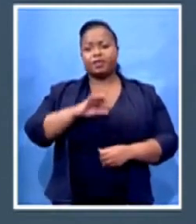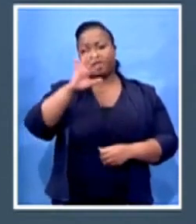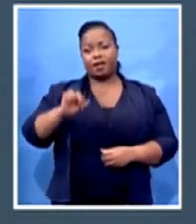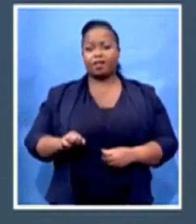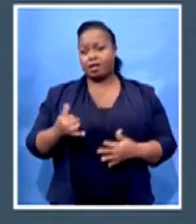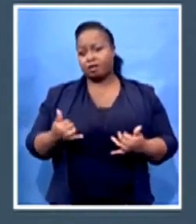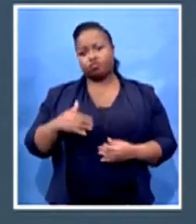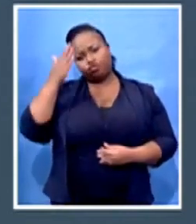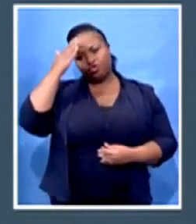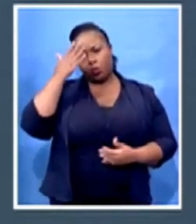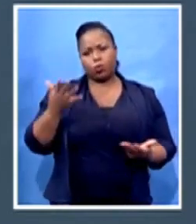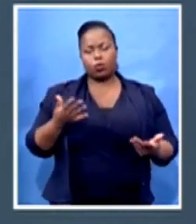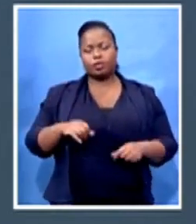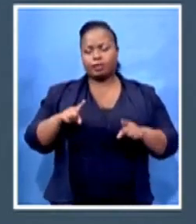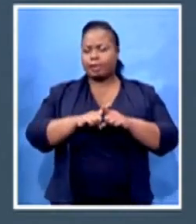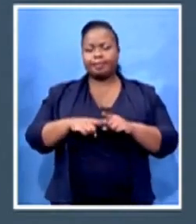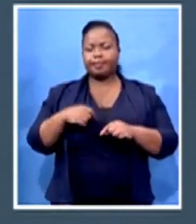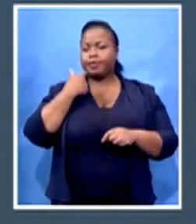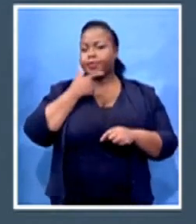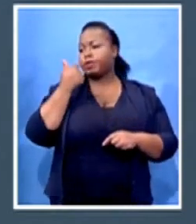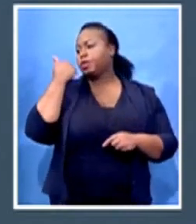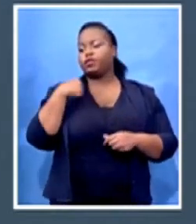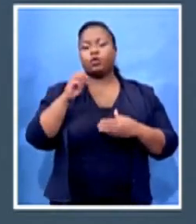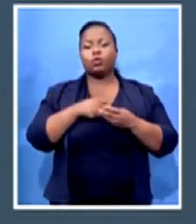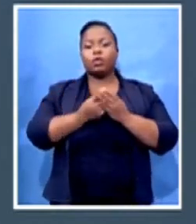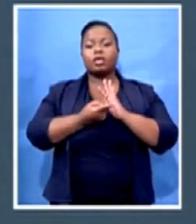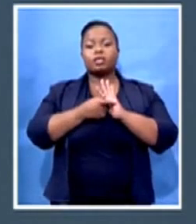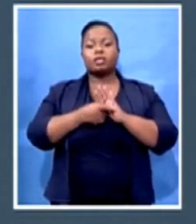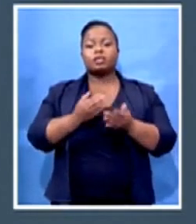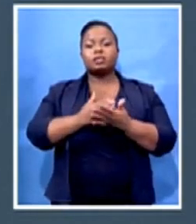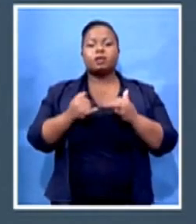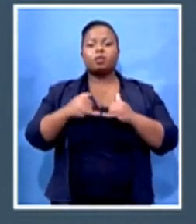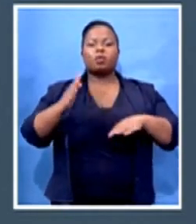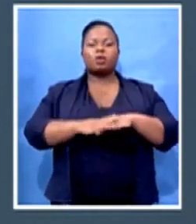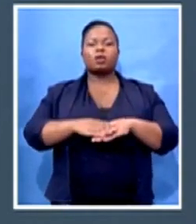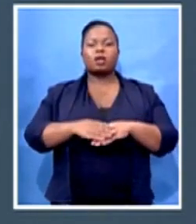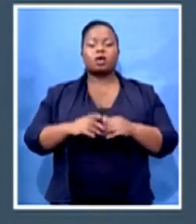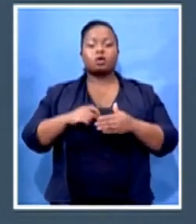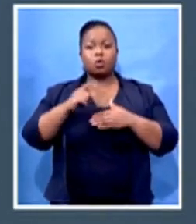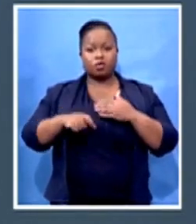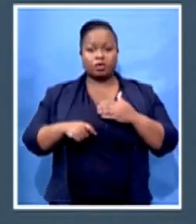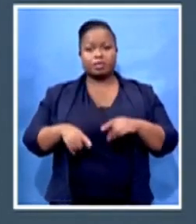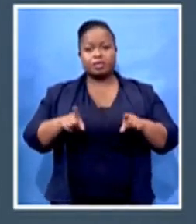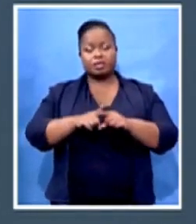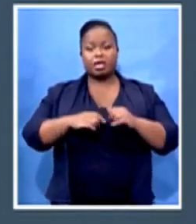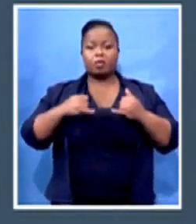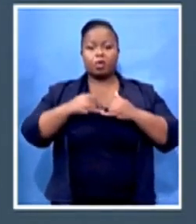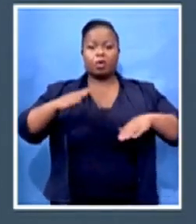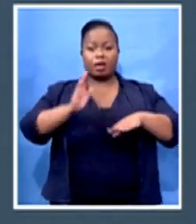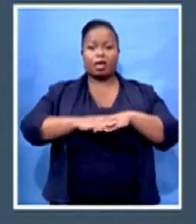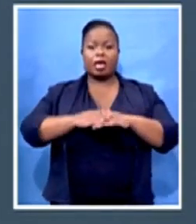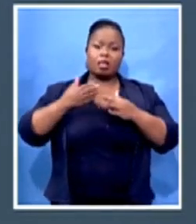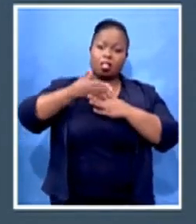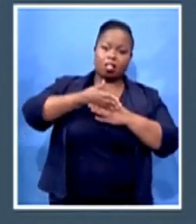few weeks, Parliament and some government online conferences have fallen victim to cyber hacking. Experts warn that it is not